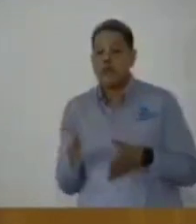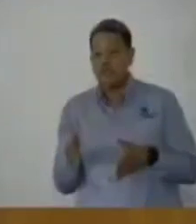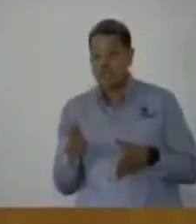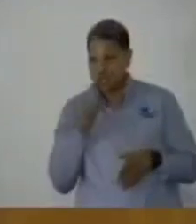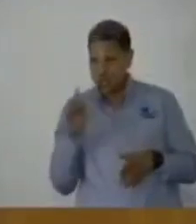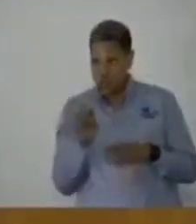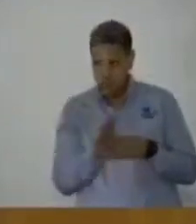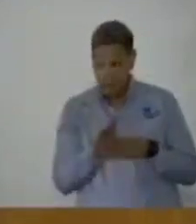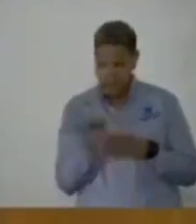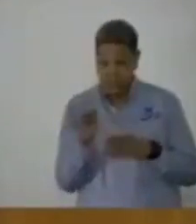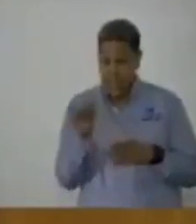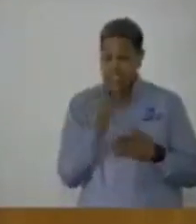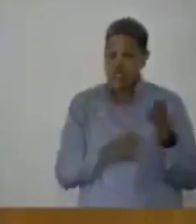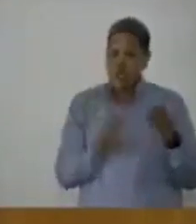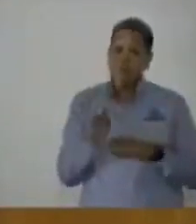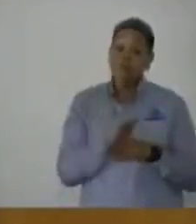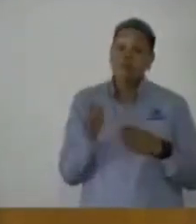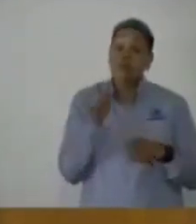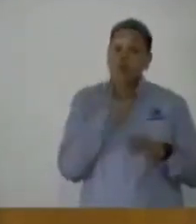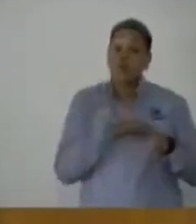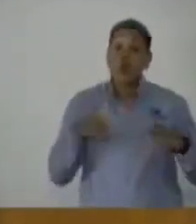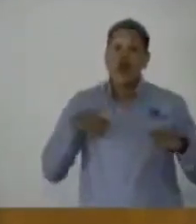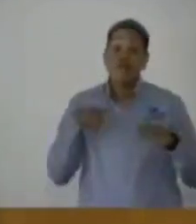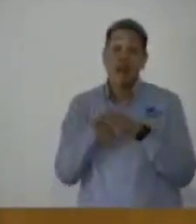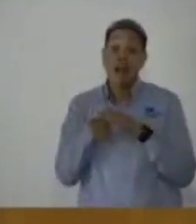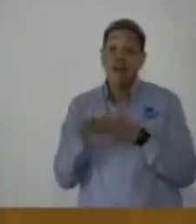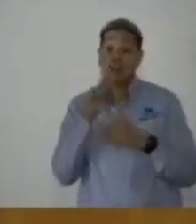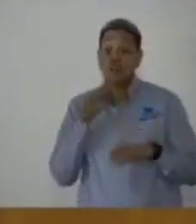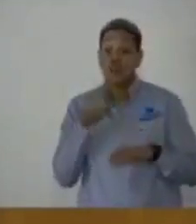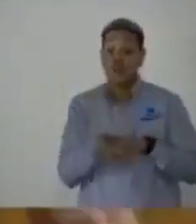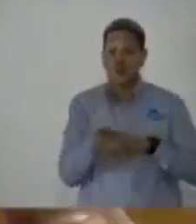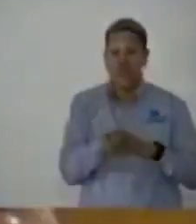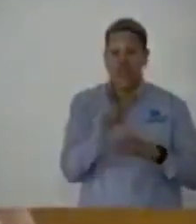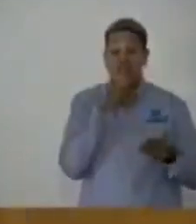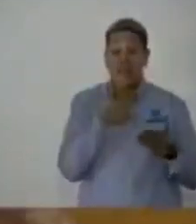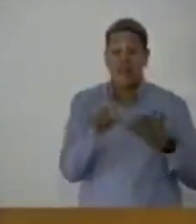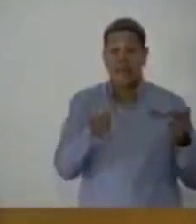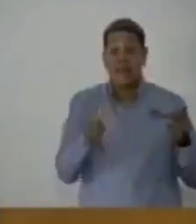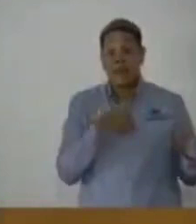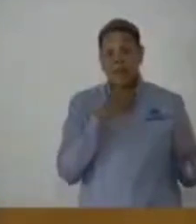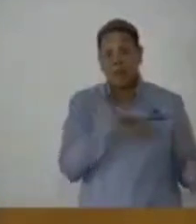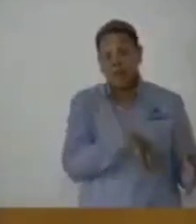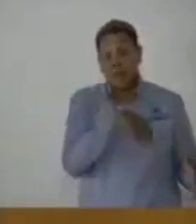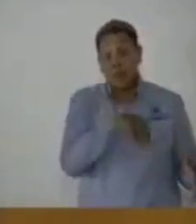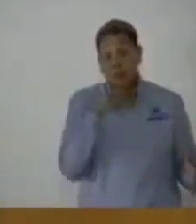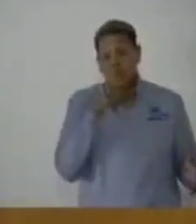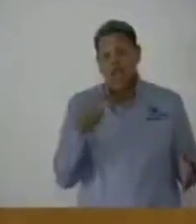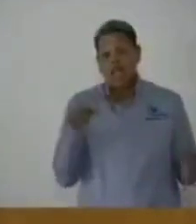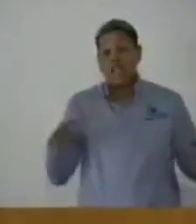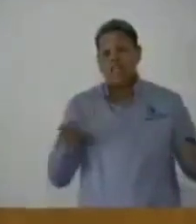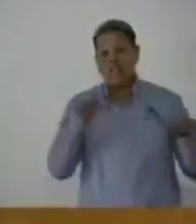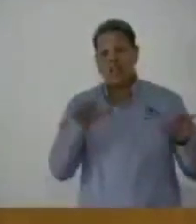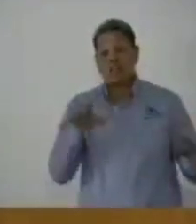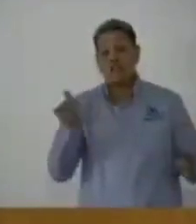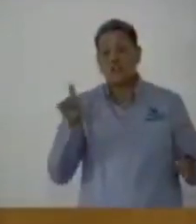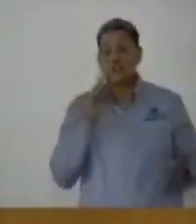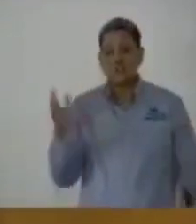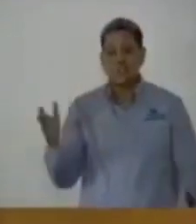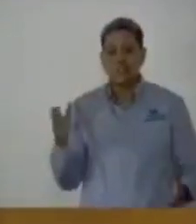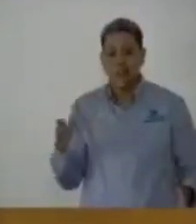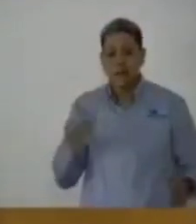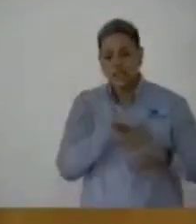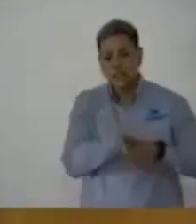the business, like some business where don't have access to sewage and have to be paying people for draw the sewage as a factory, should be demanding